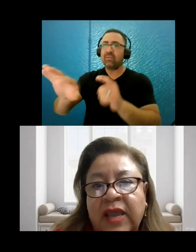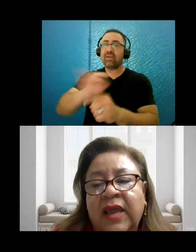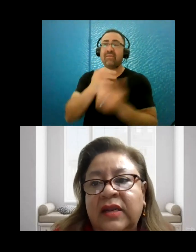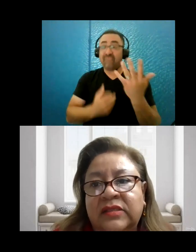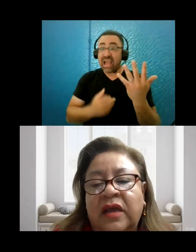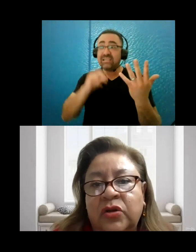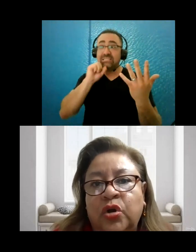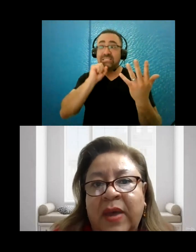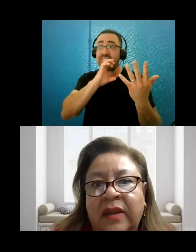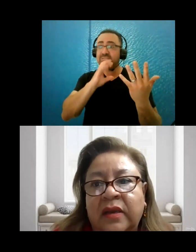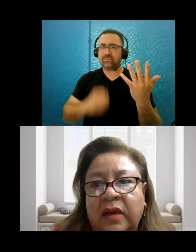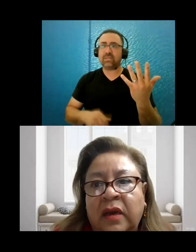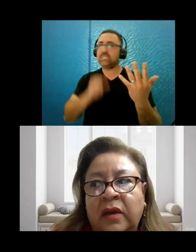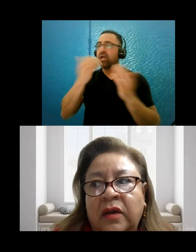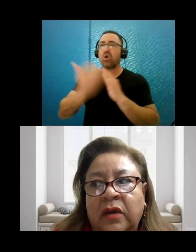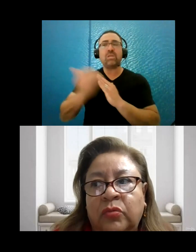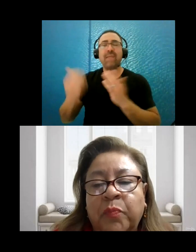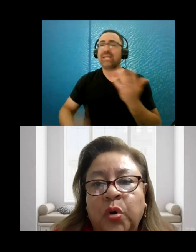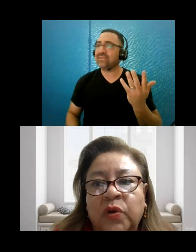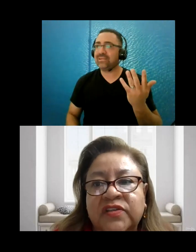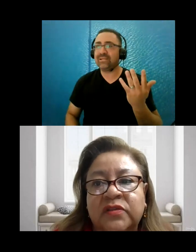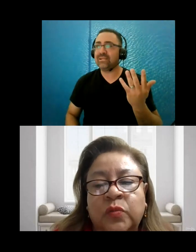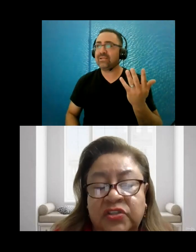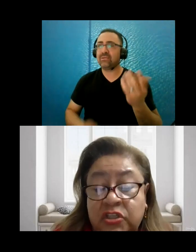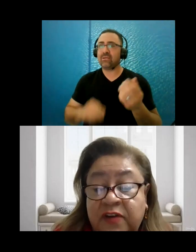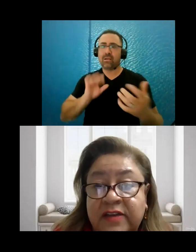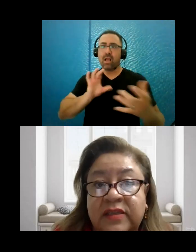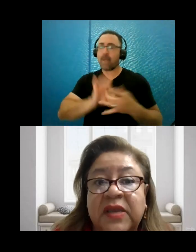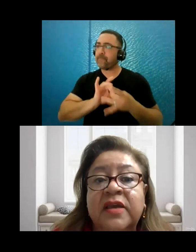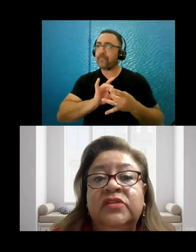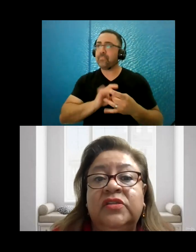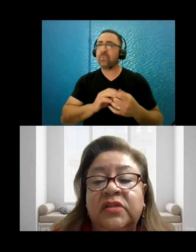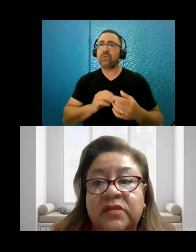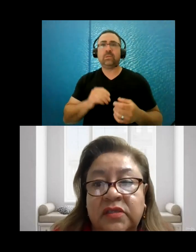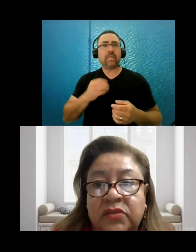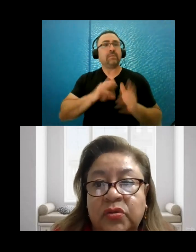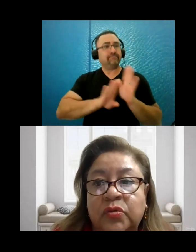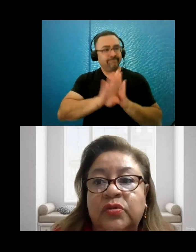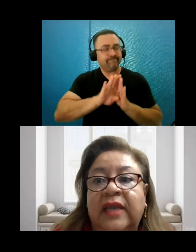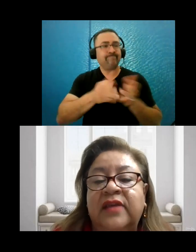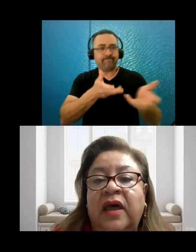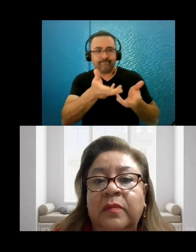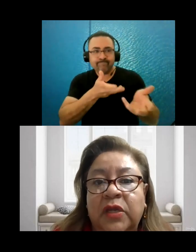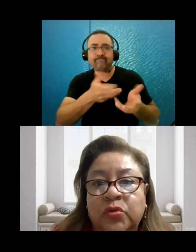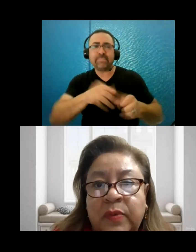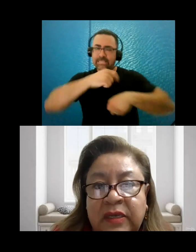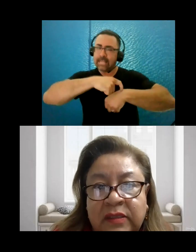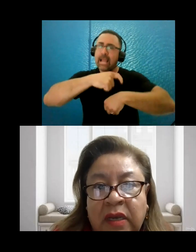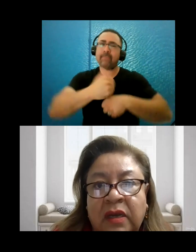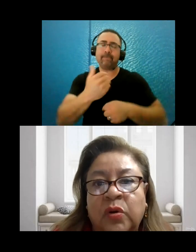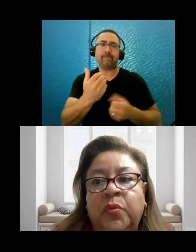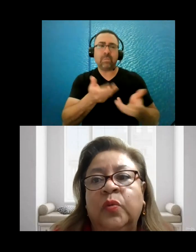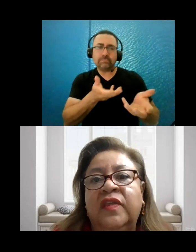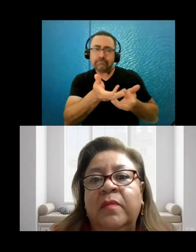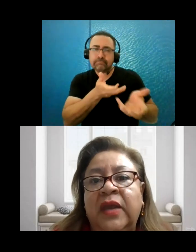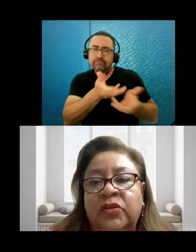seniors. And it's not an automatic rapport once she finds them. She still needs to take time to build